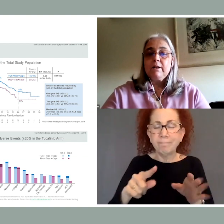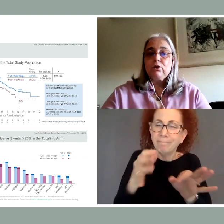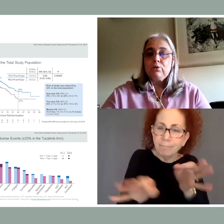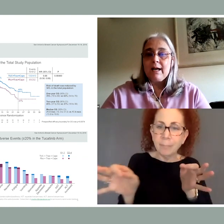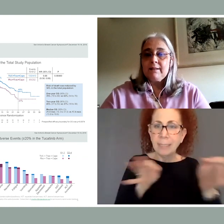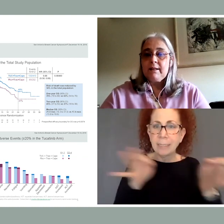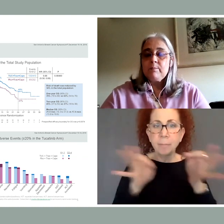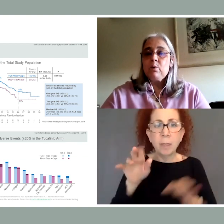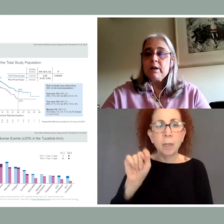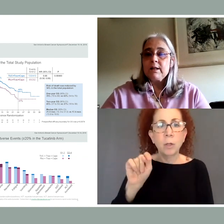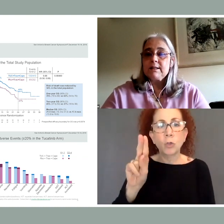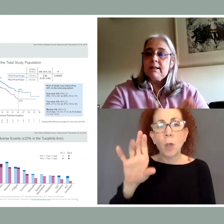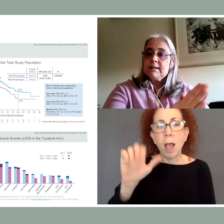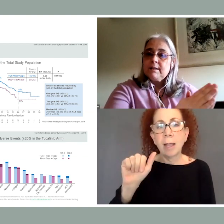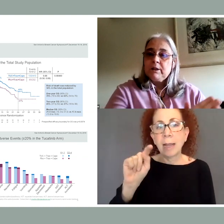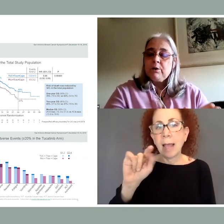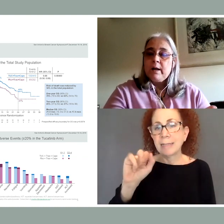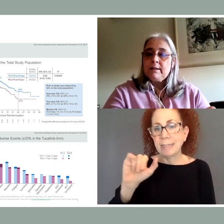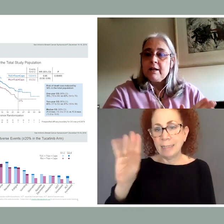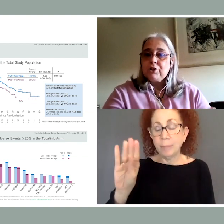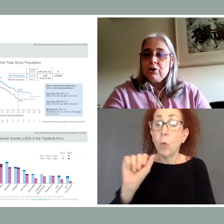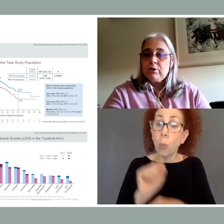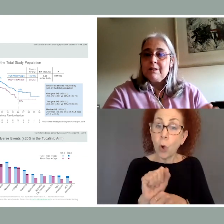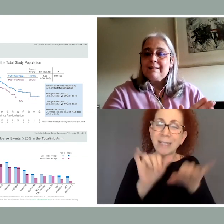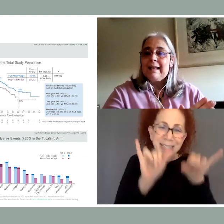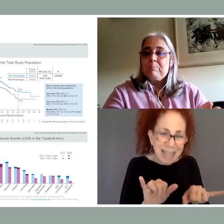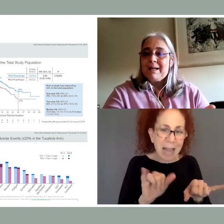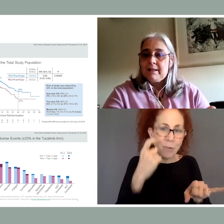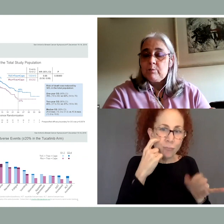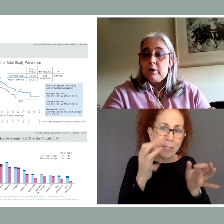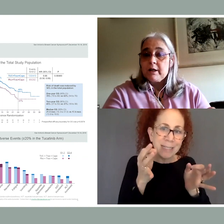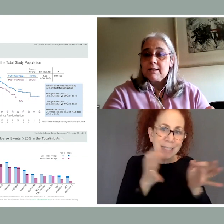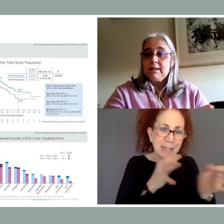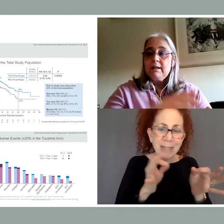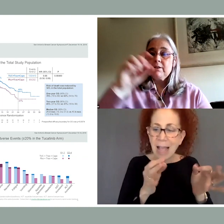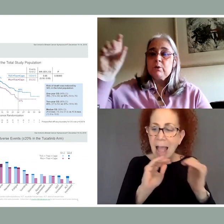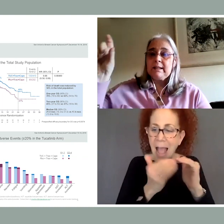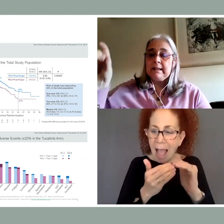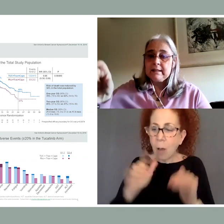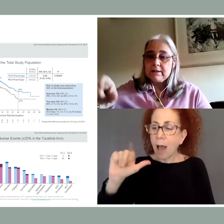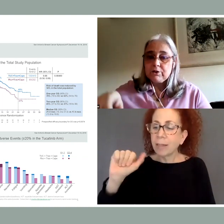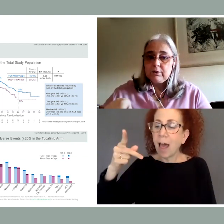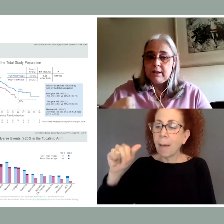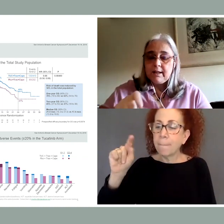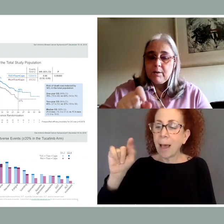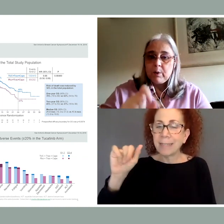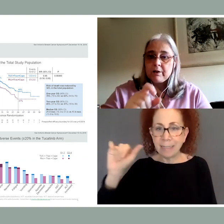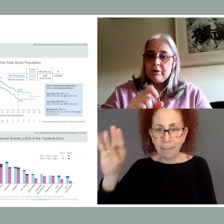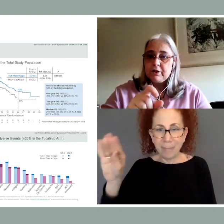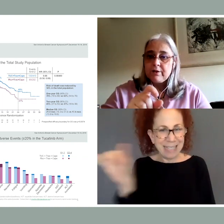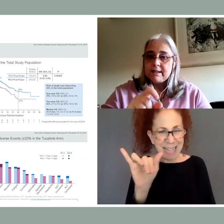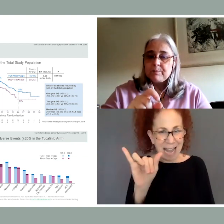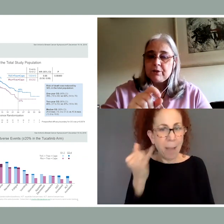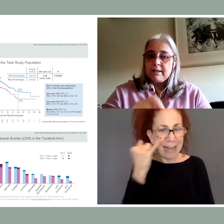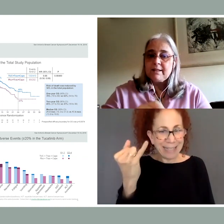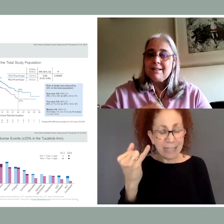that Tucatinib works in a similar way that I show you that Lapatinib works. So it links to the part of